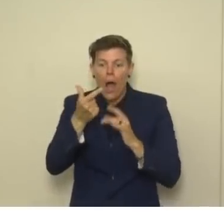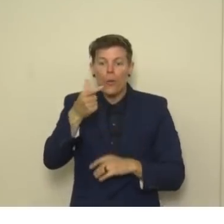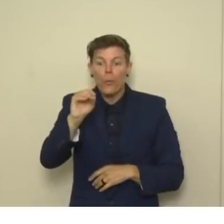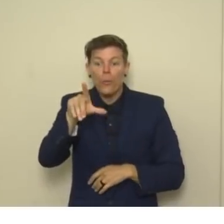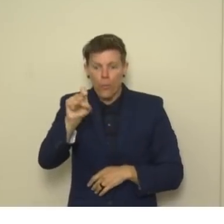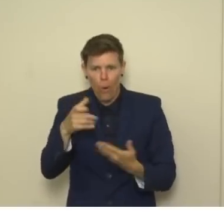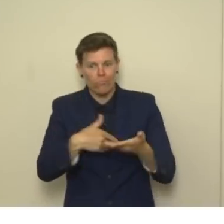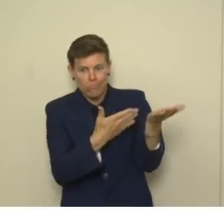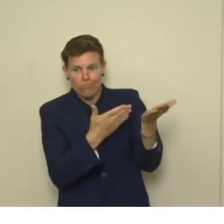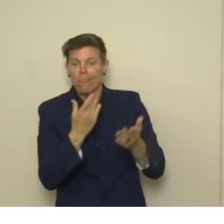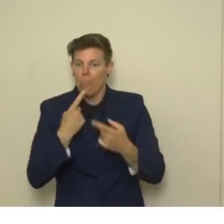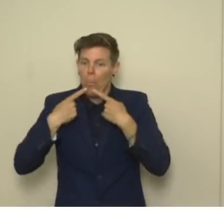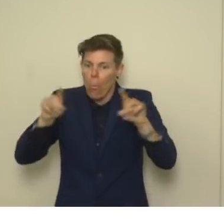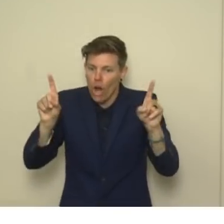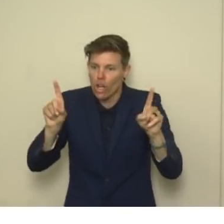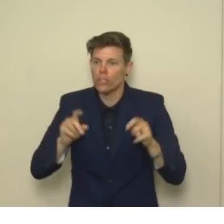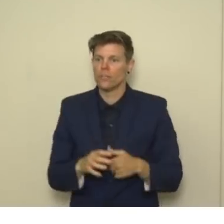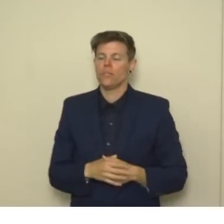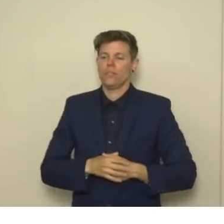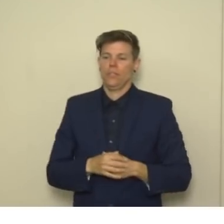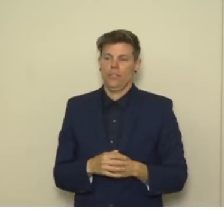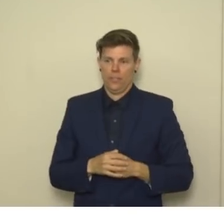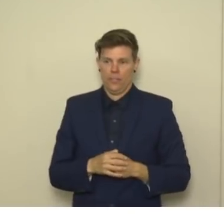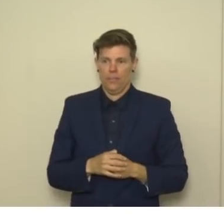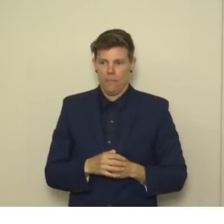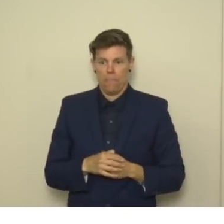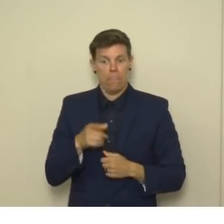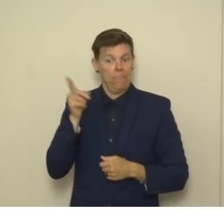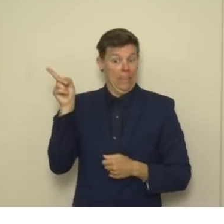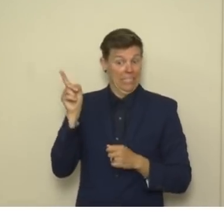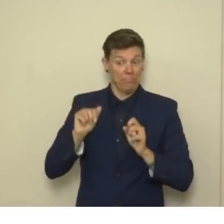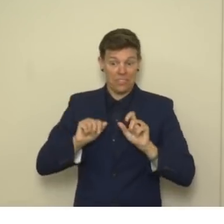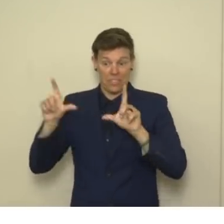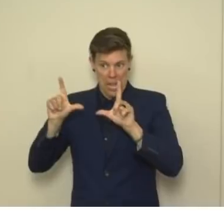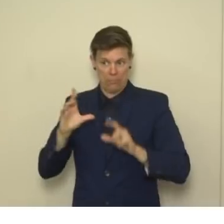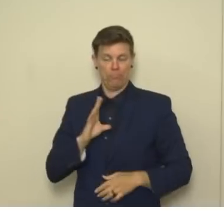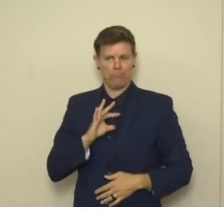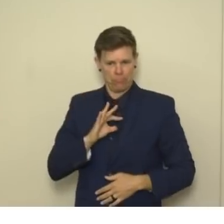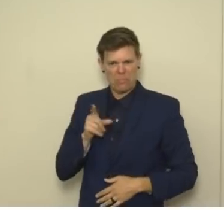now, of a physician going through who